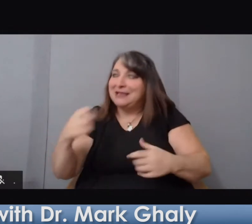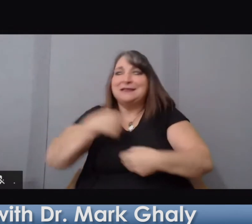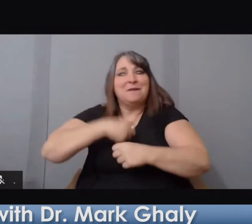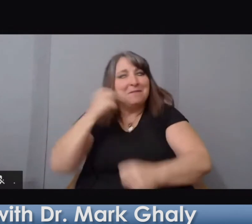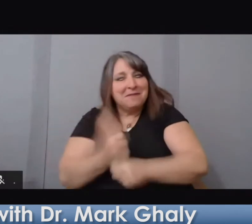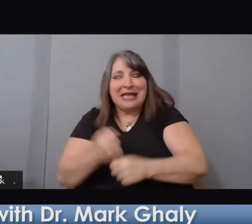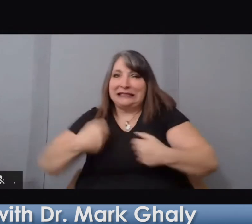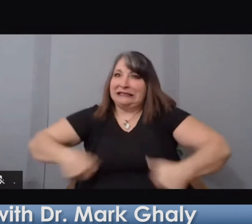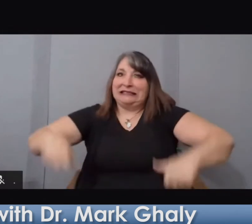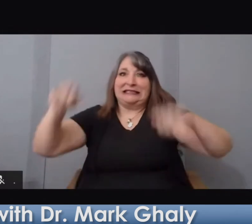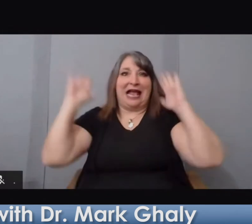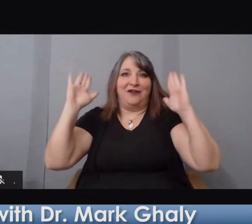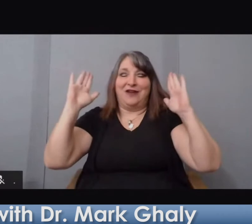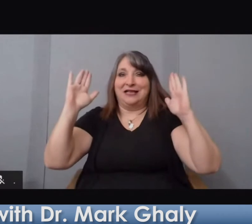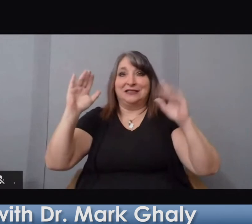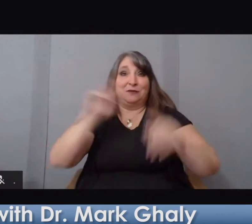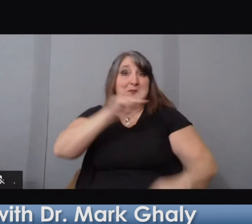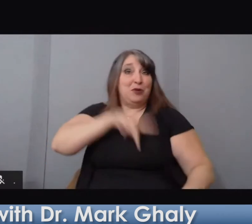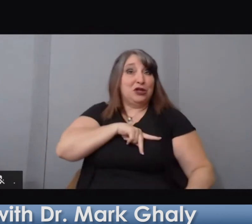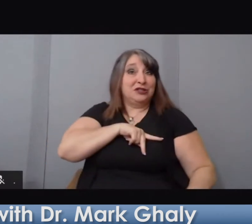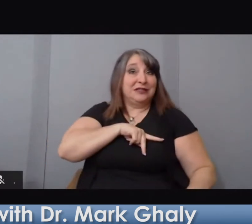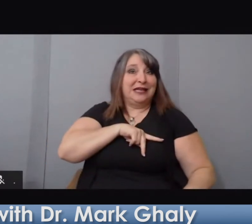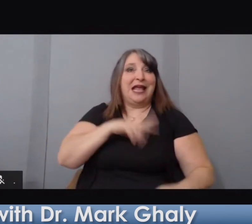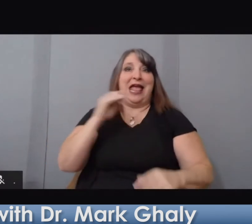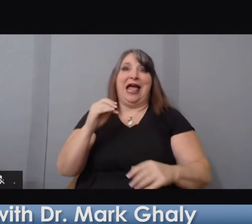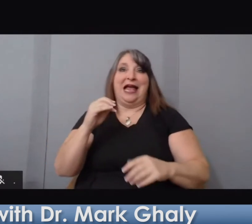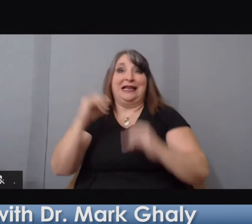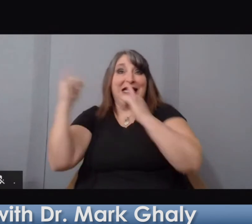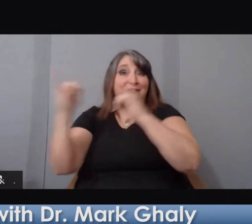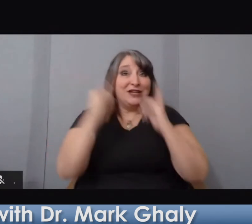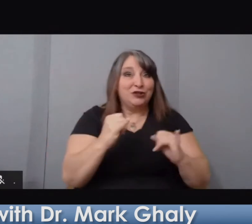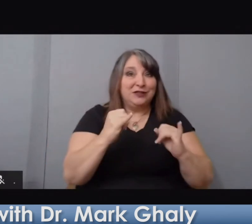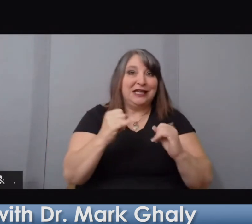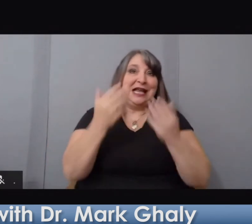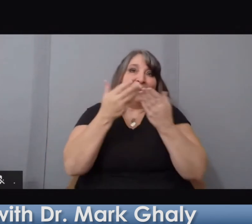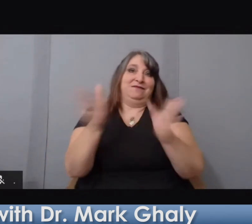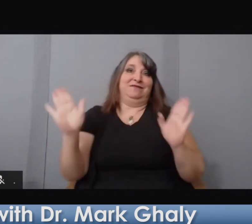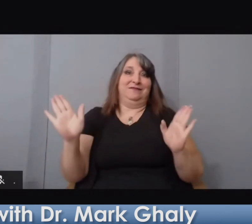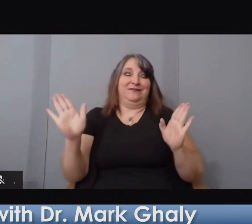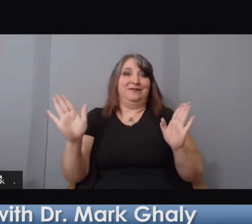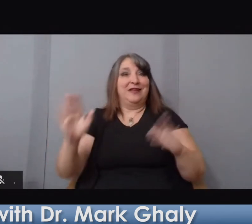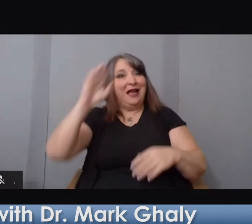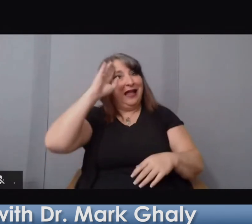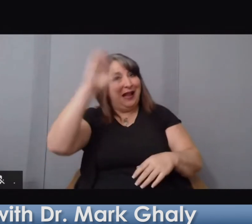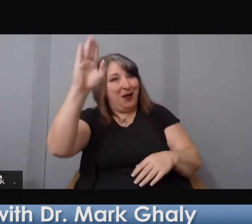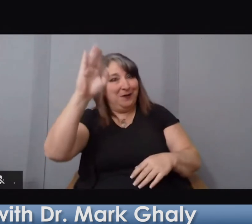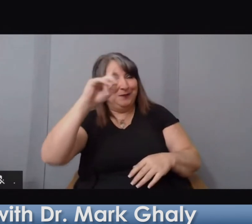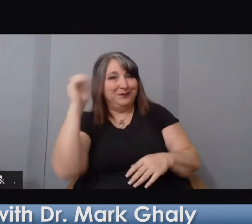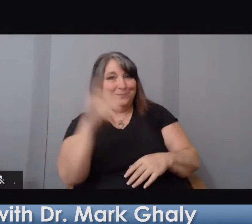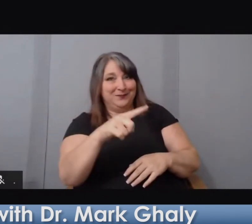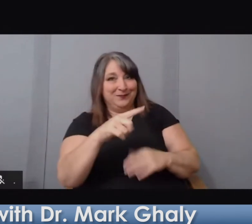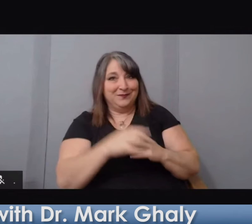choices. Dan Albano, Southern California News Group.